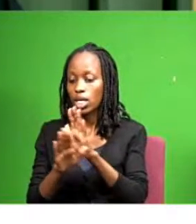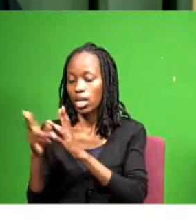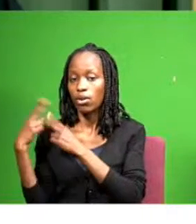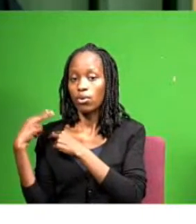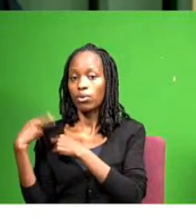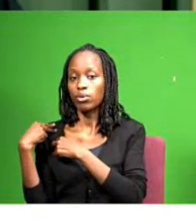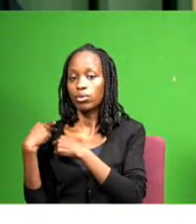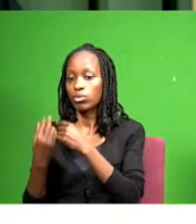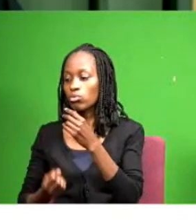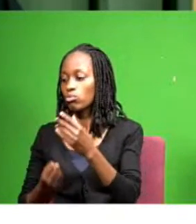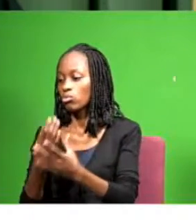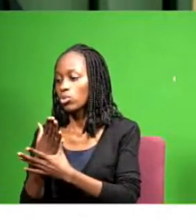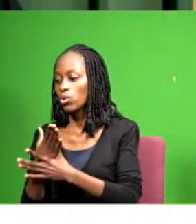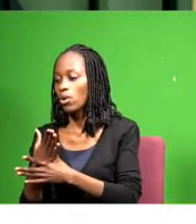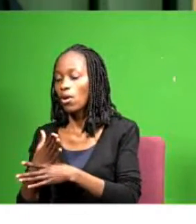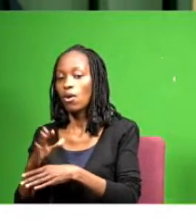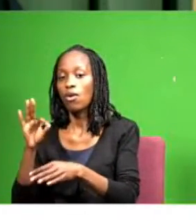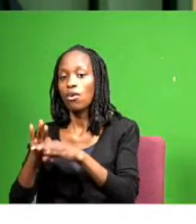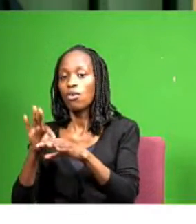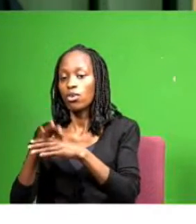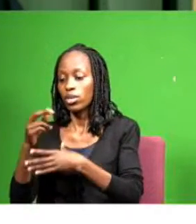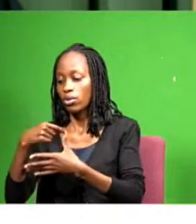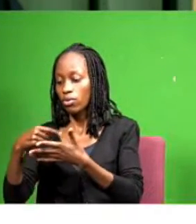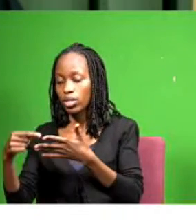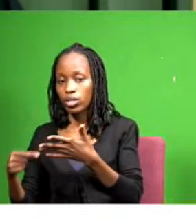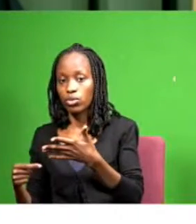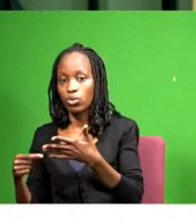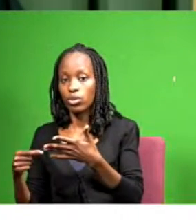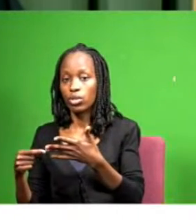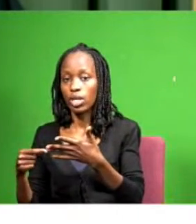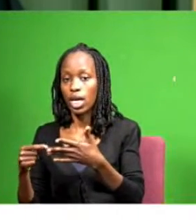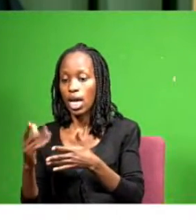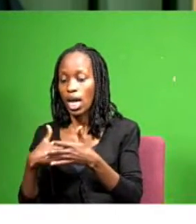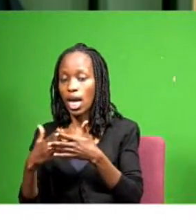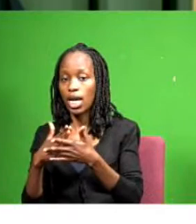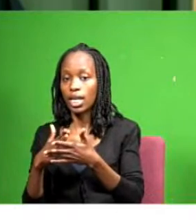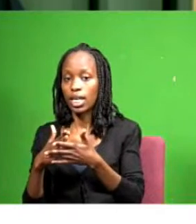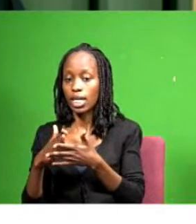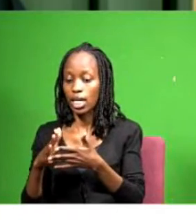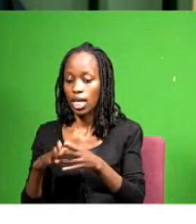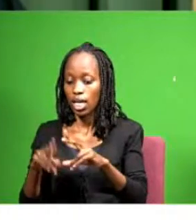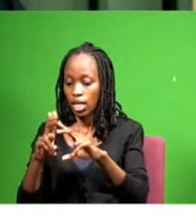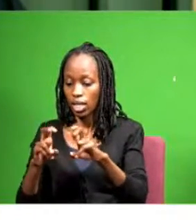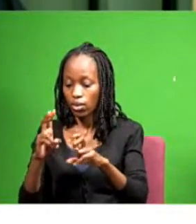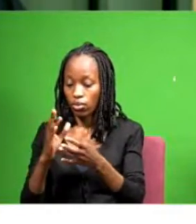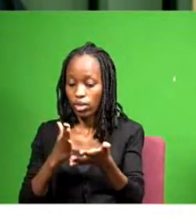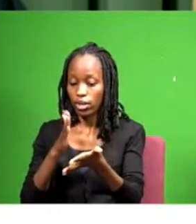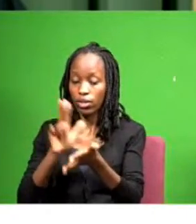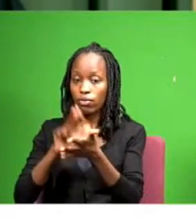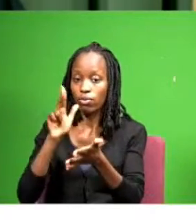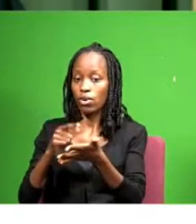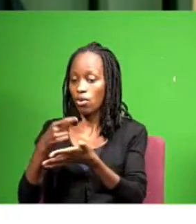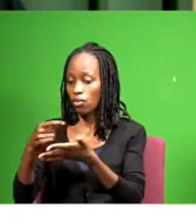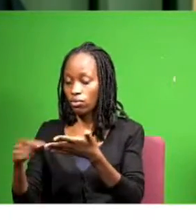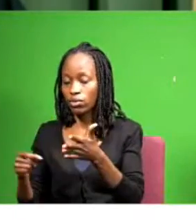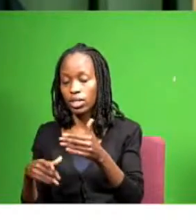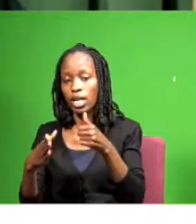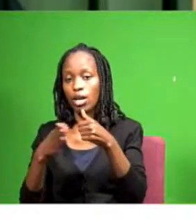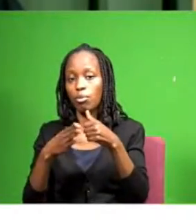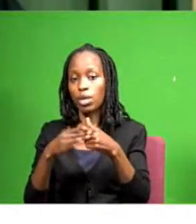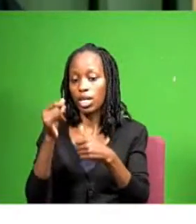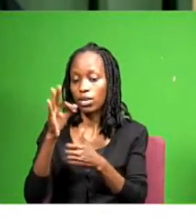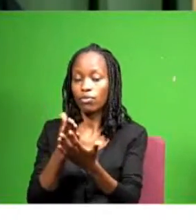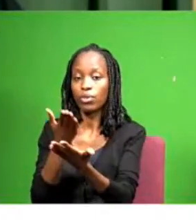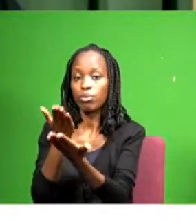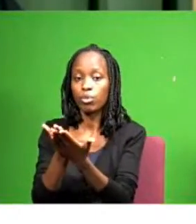conduct a nationwide voter registration exercise and the verification of signatures. Number 9, whether the proposals